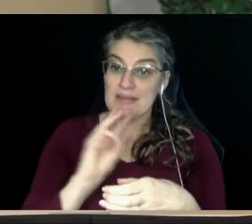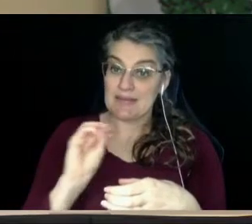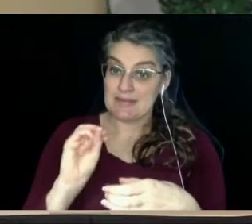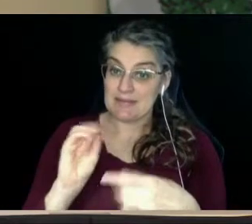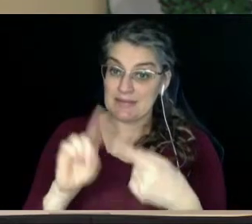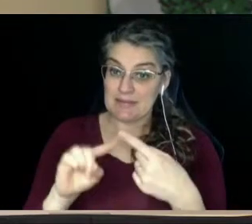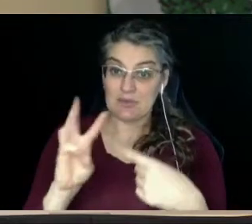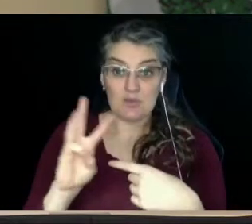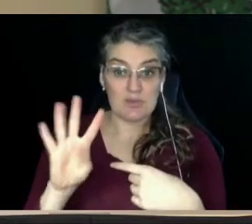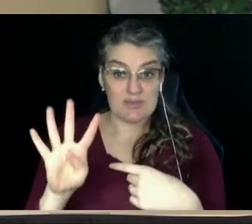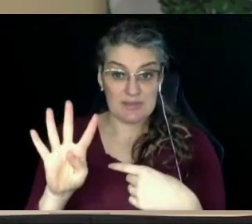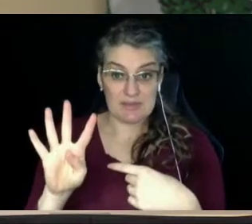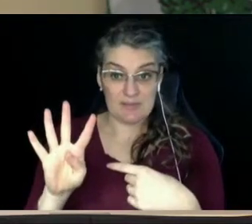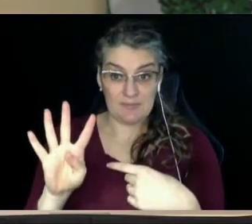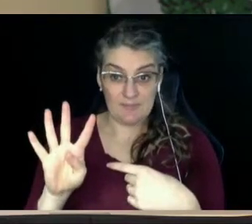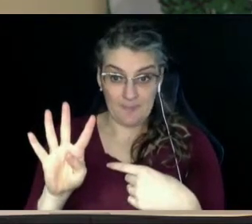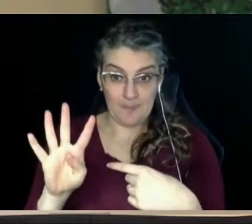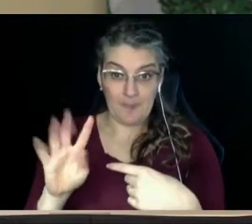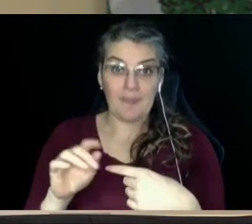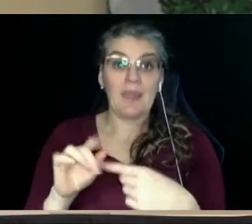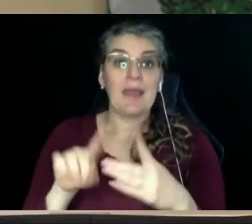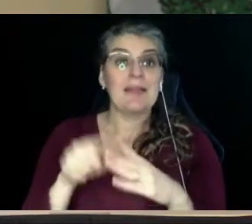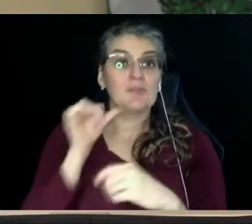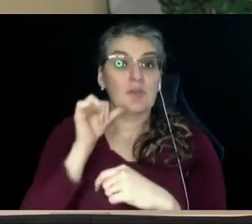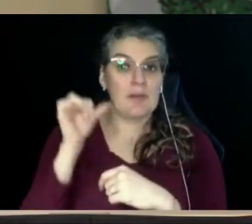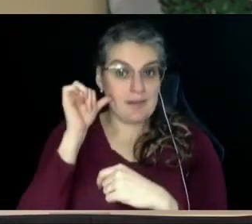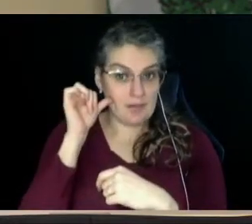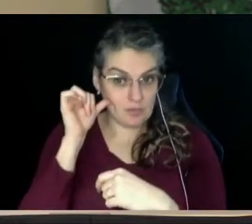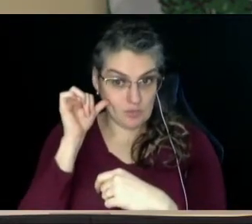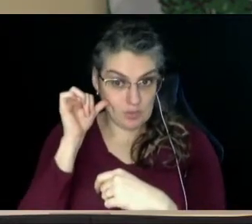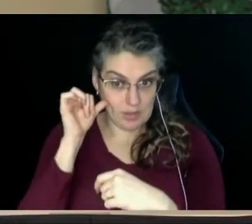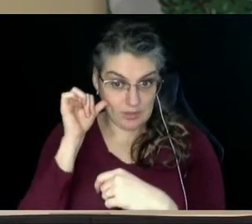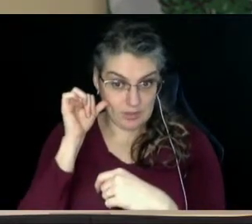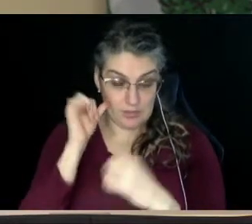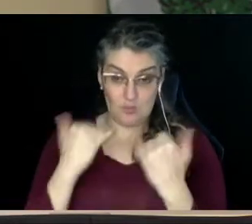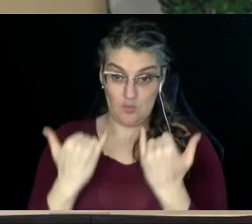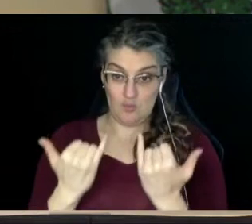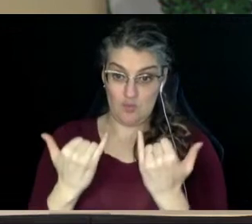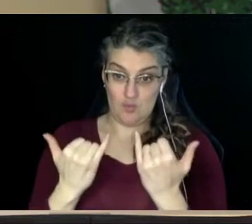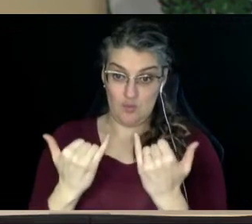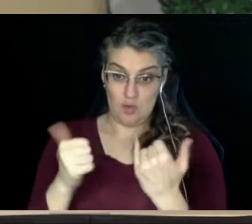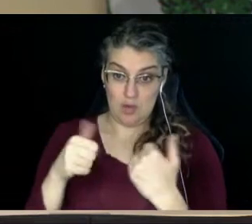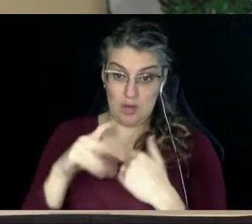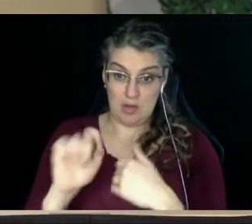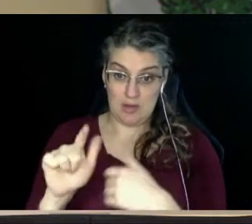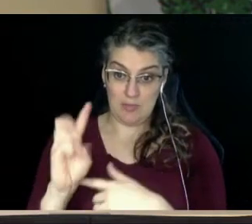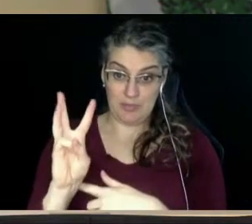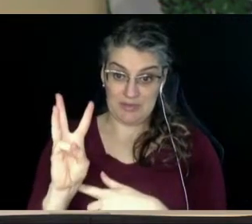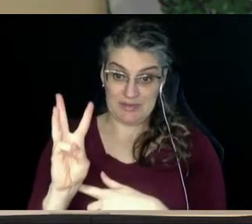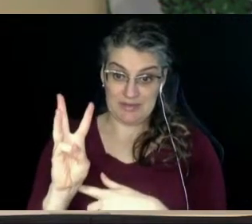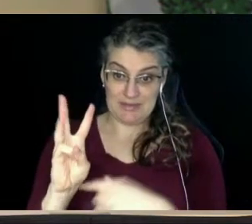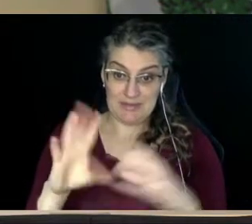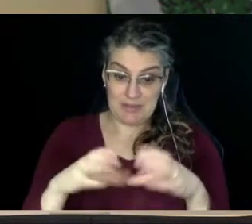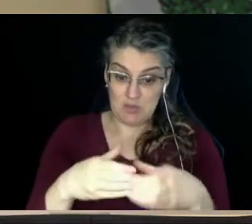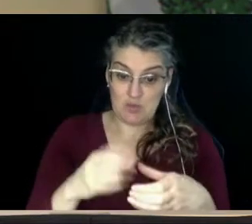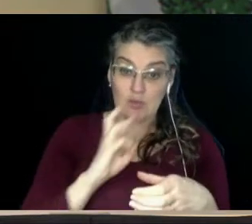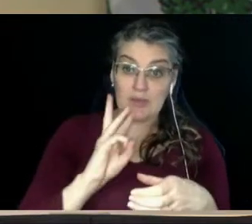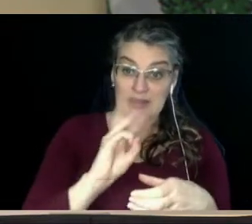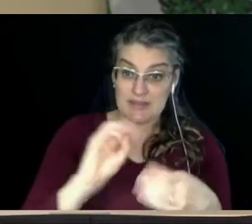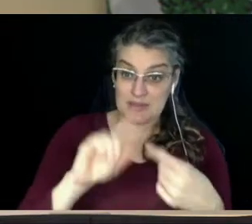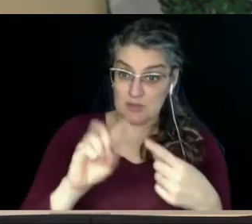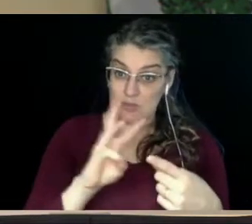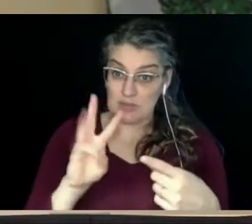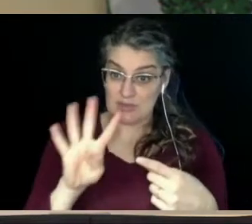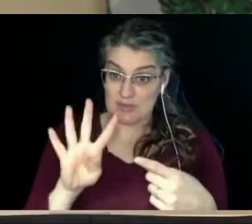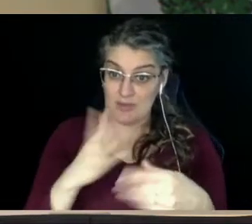month, and those began yesterday. So as of today, April 6th, anyone aged 60 to 64